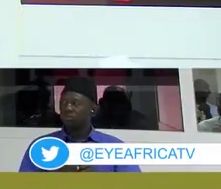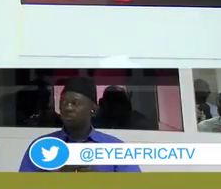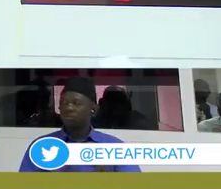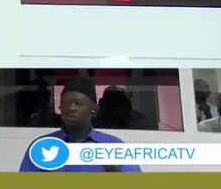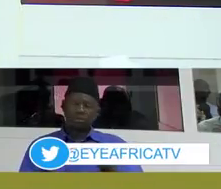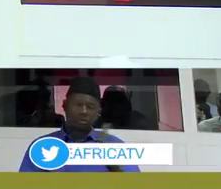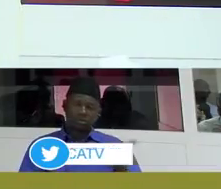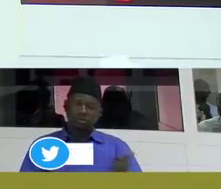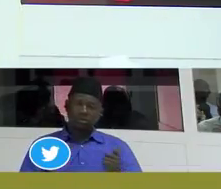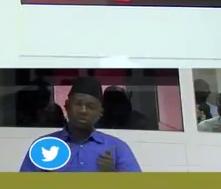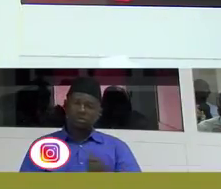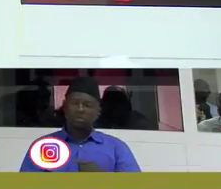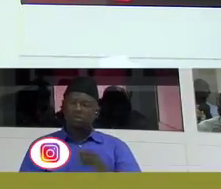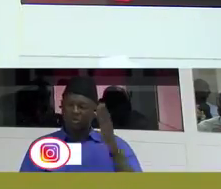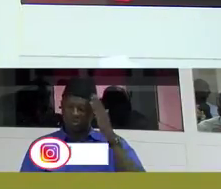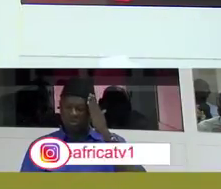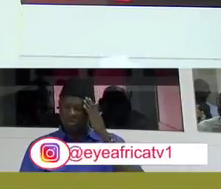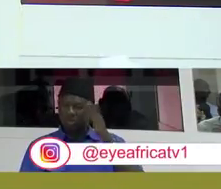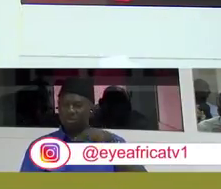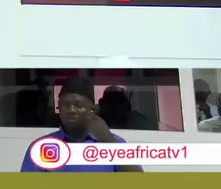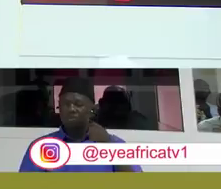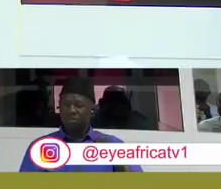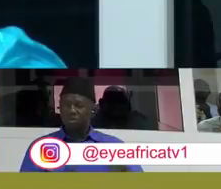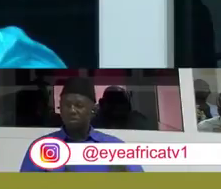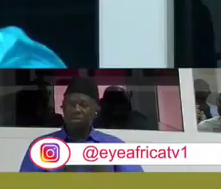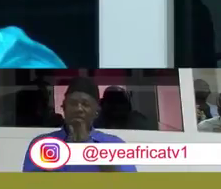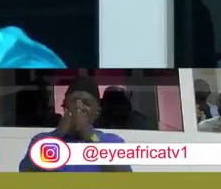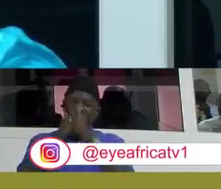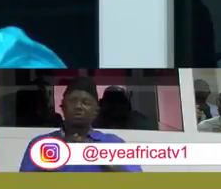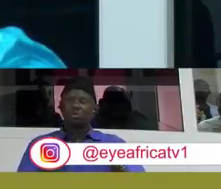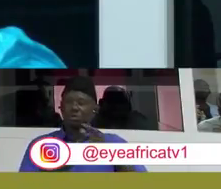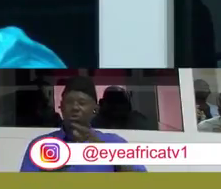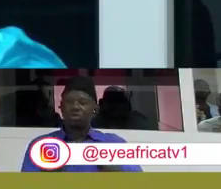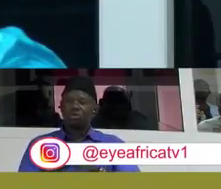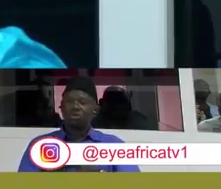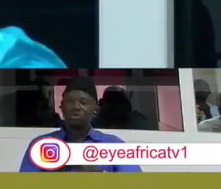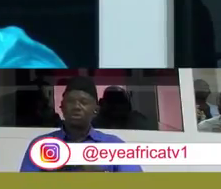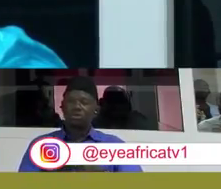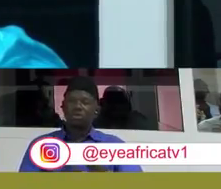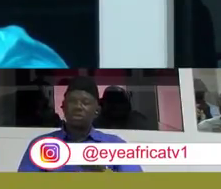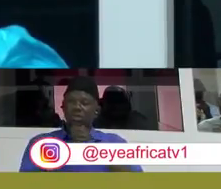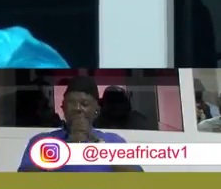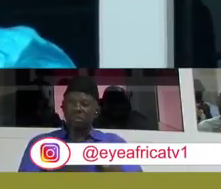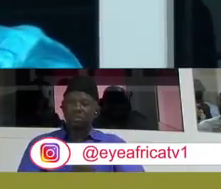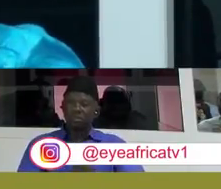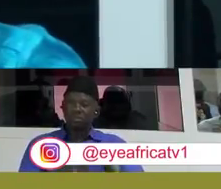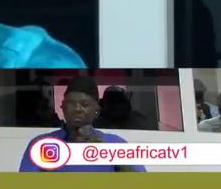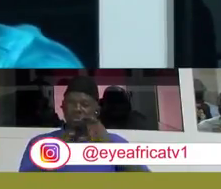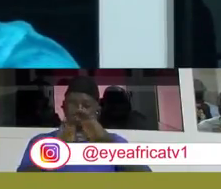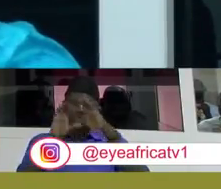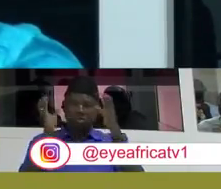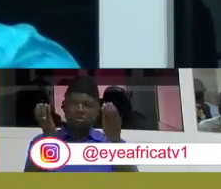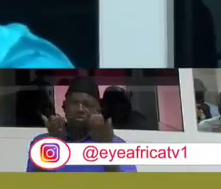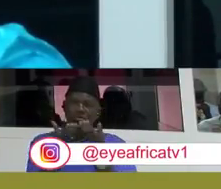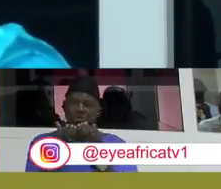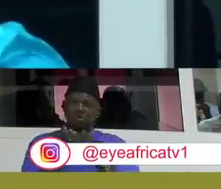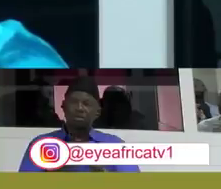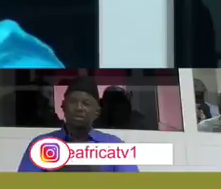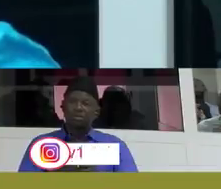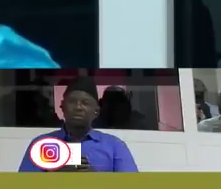and renowned also for attacks on the Christian community,